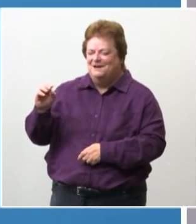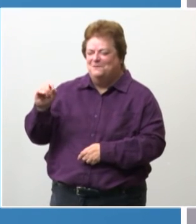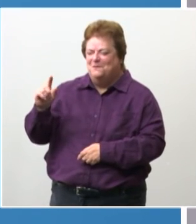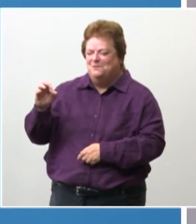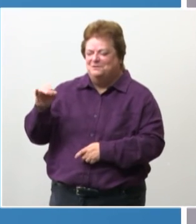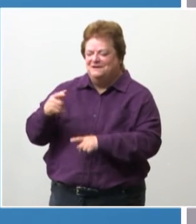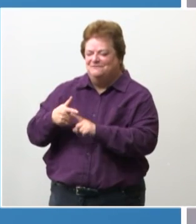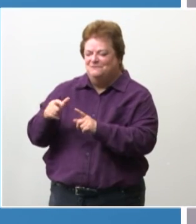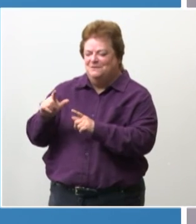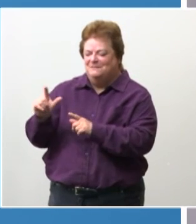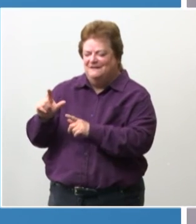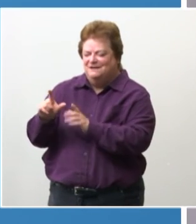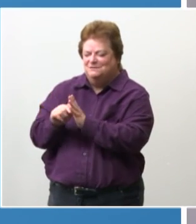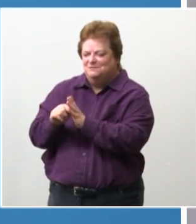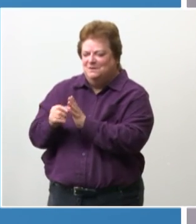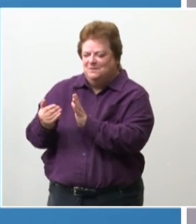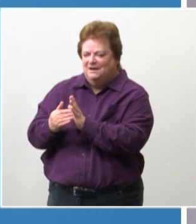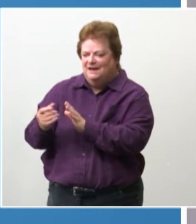you feeling